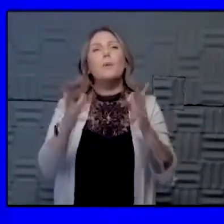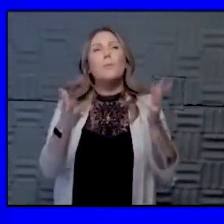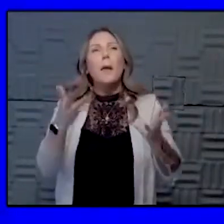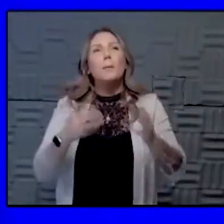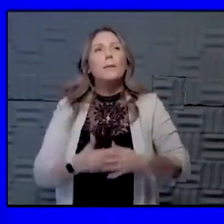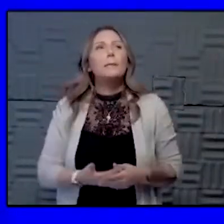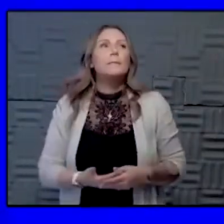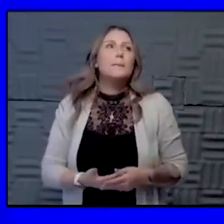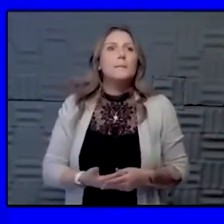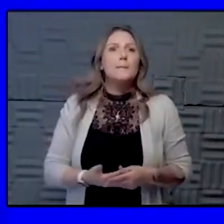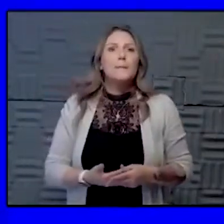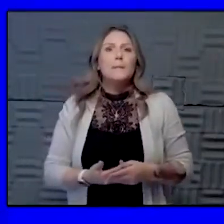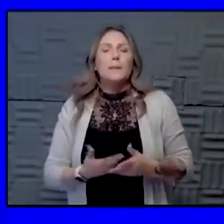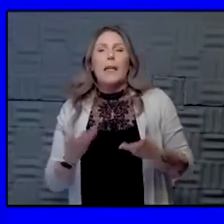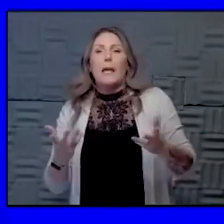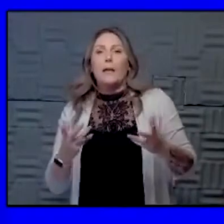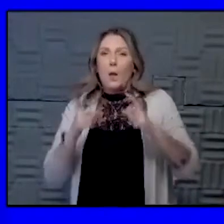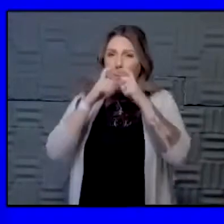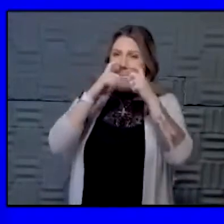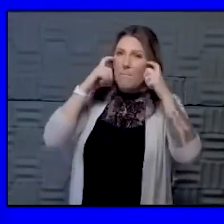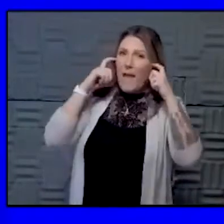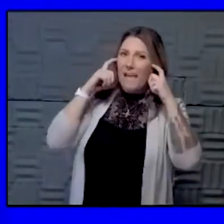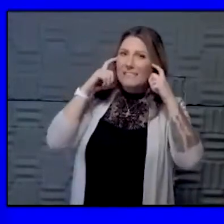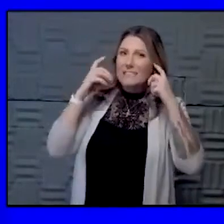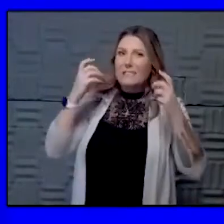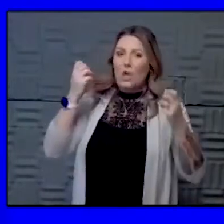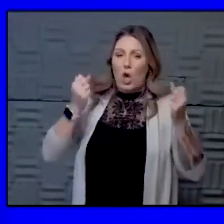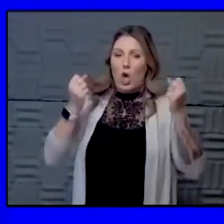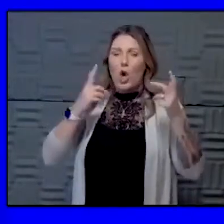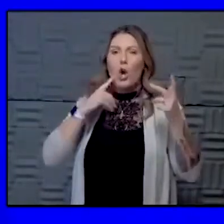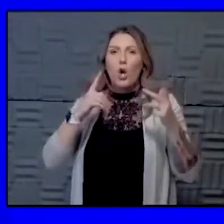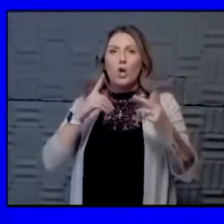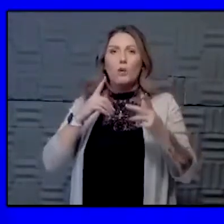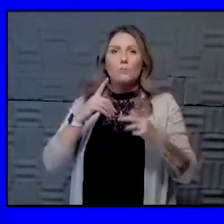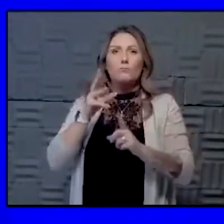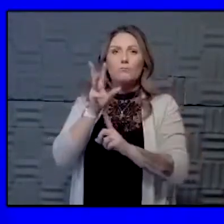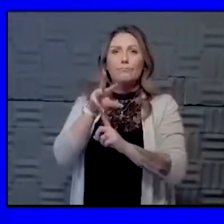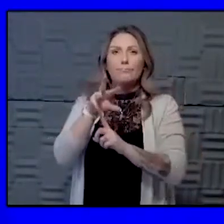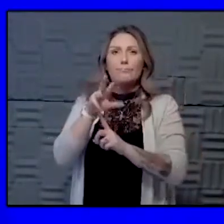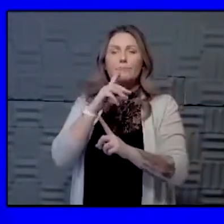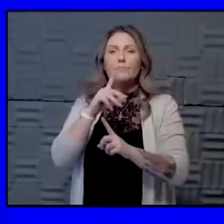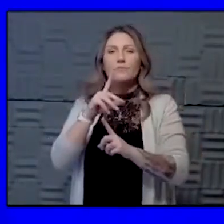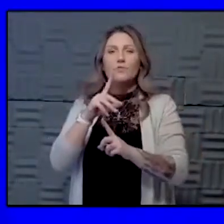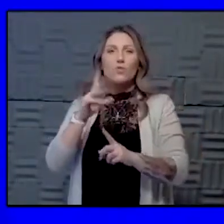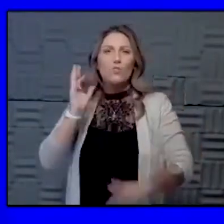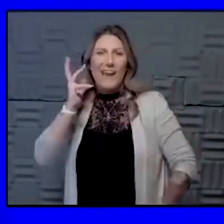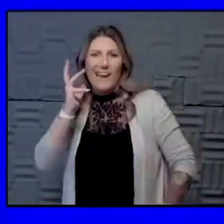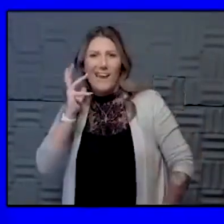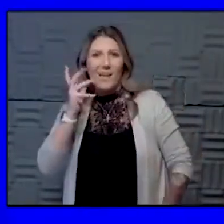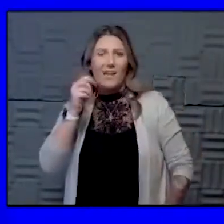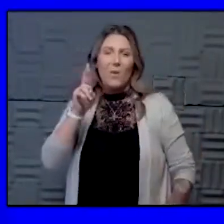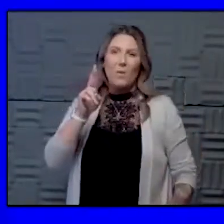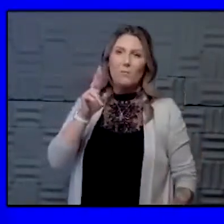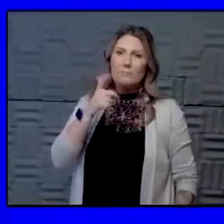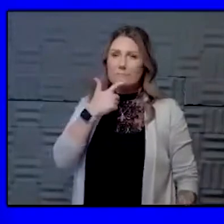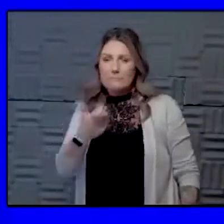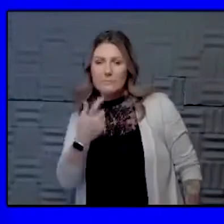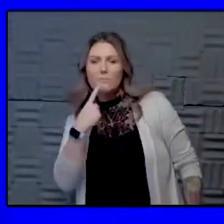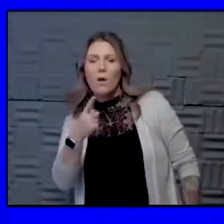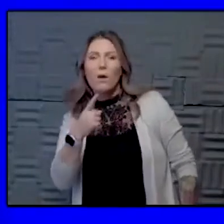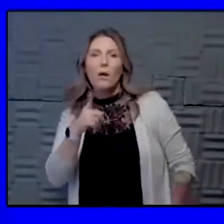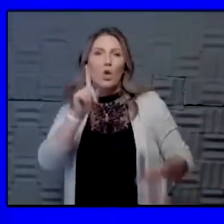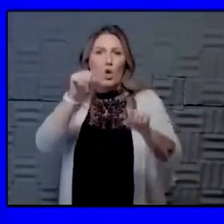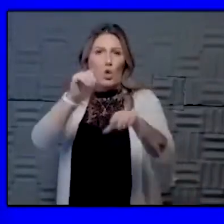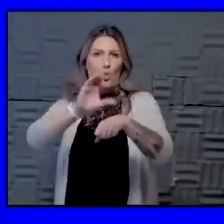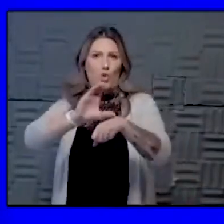be still car masses where the church is able to broadcast over a low radio frequency so you can hear it and actually be there at the